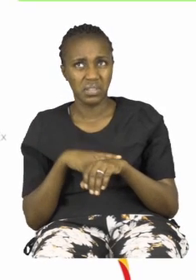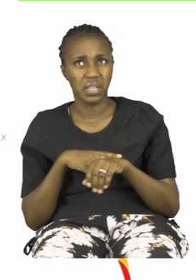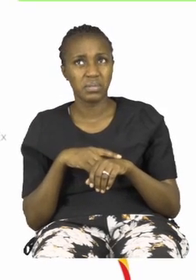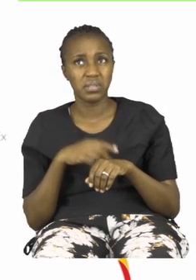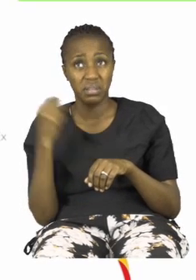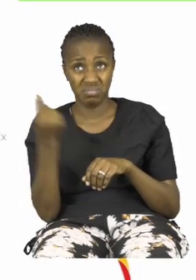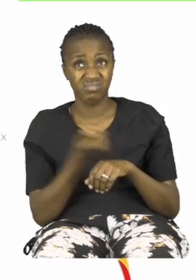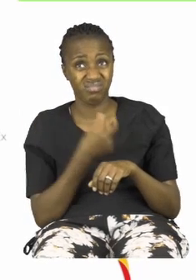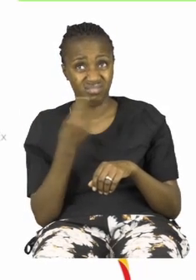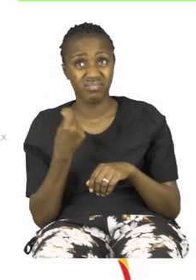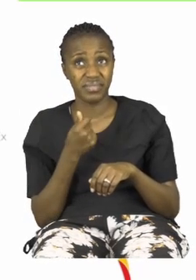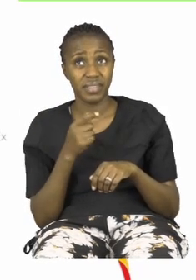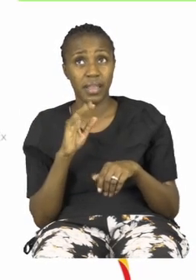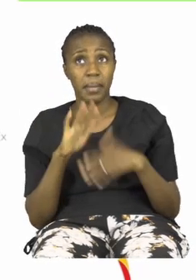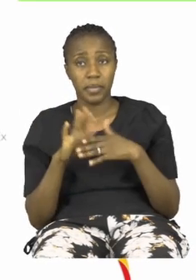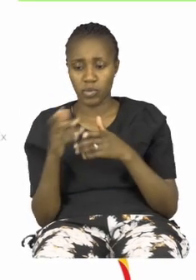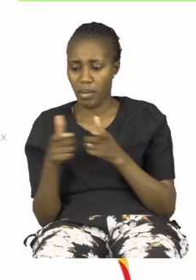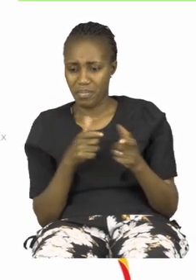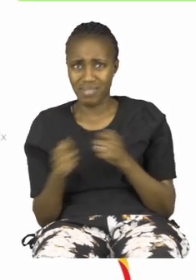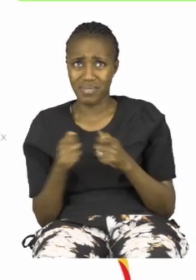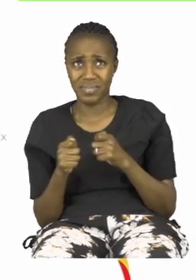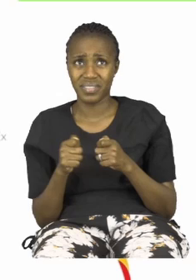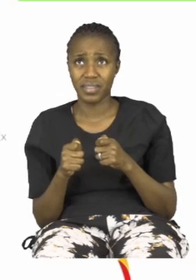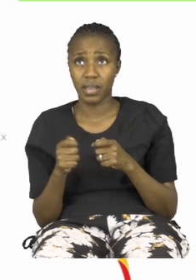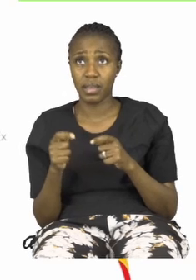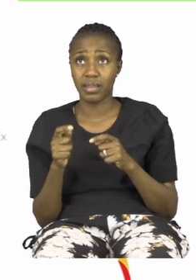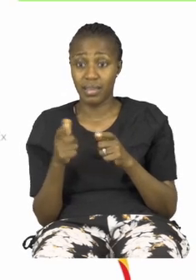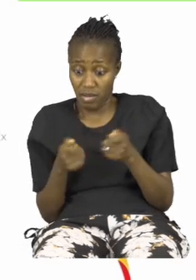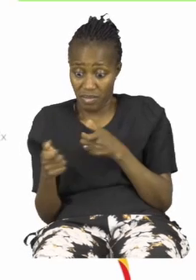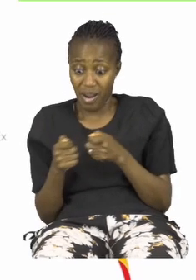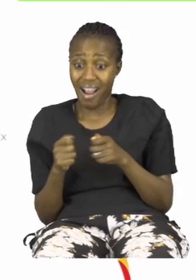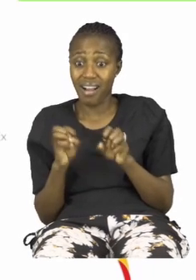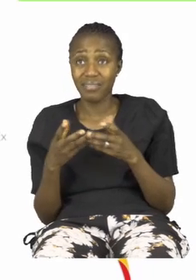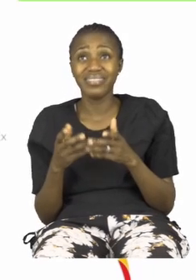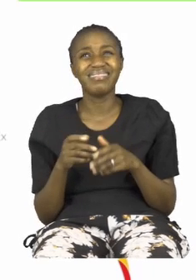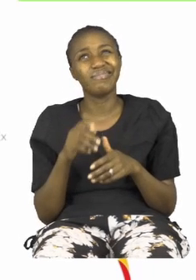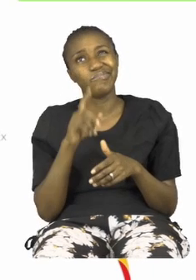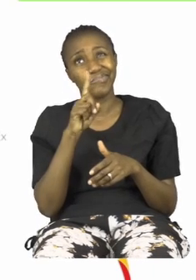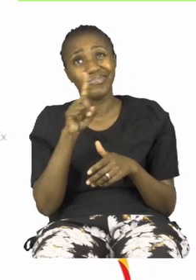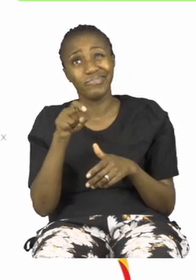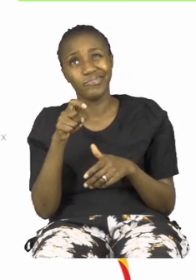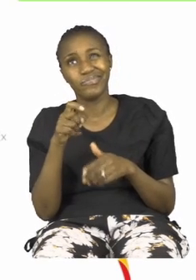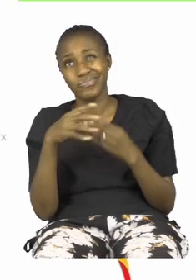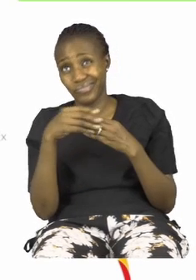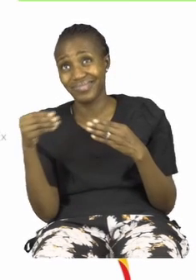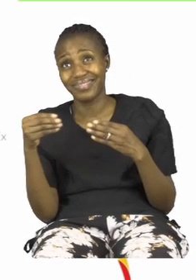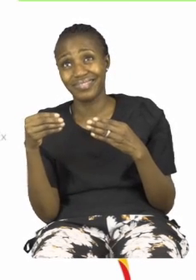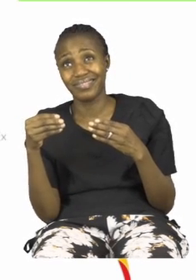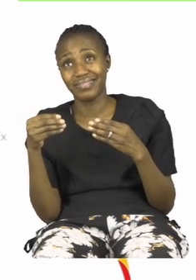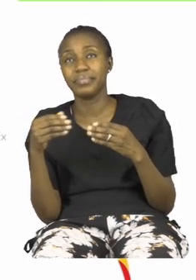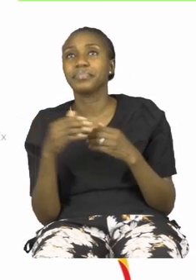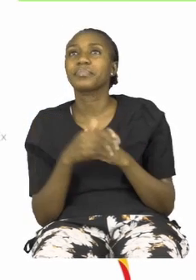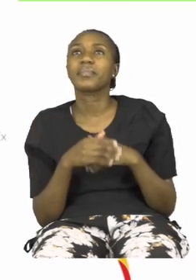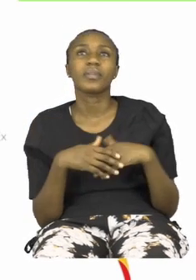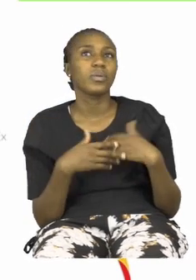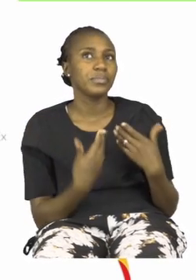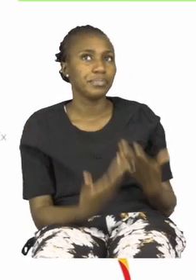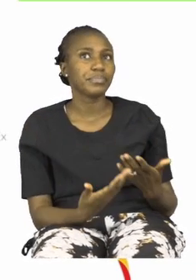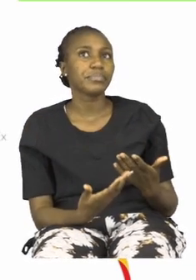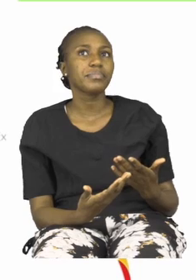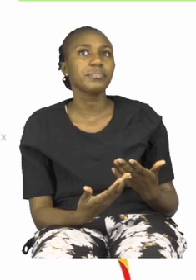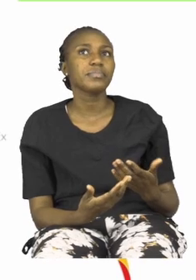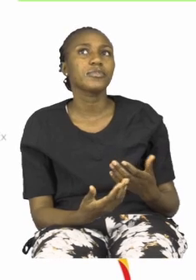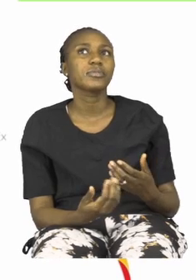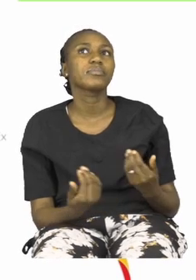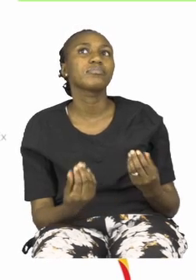buying them. And the controllers cost at least like $1,000. Yeah. So $1,000 per controller. So yeah. All right. Yeah. For the young